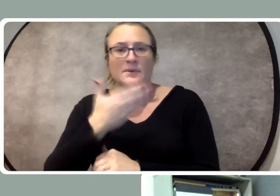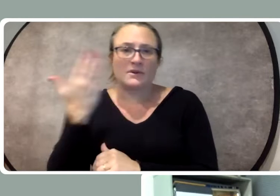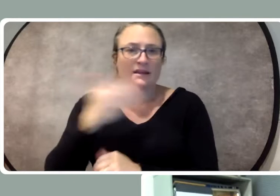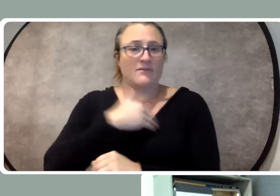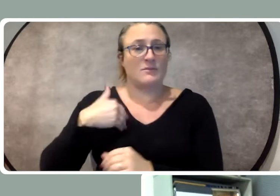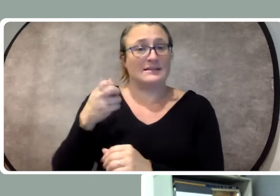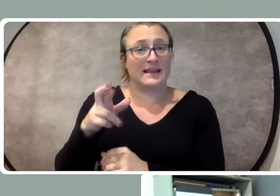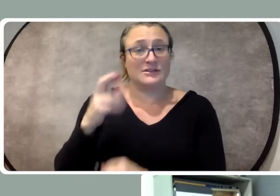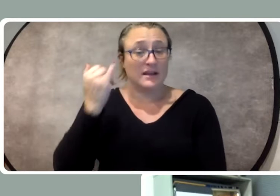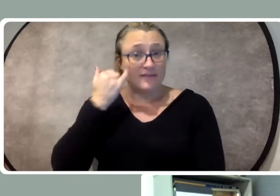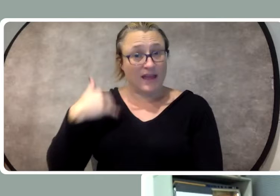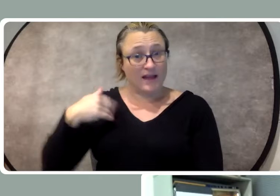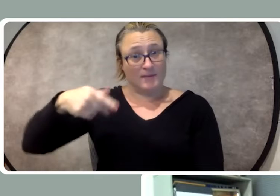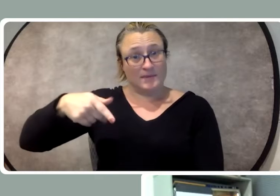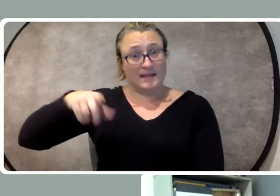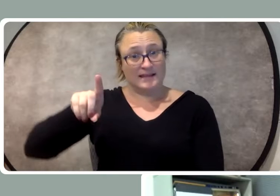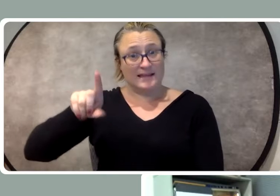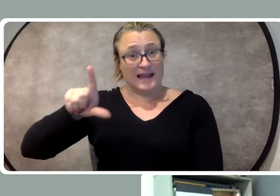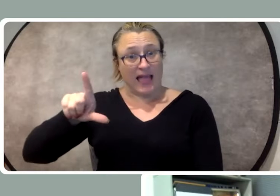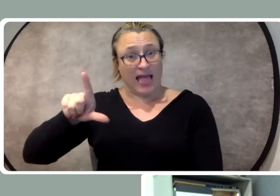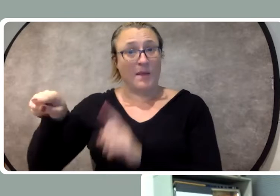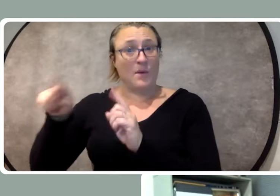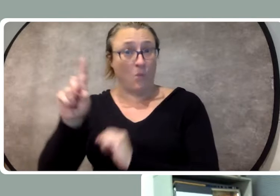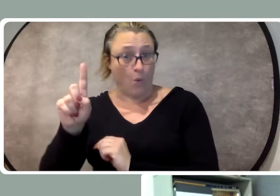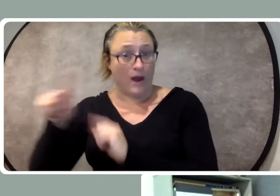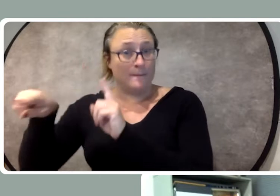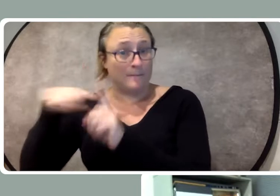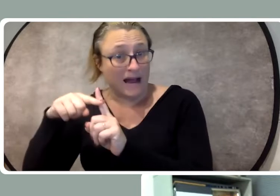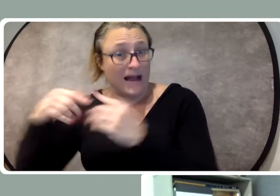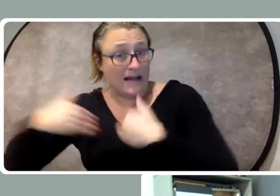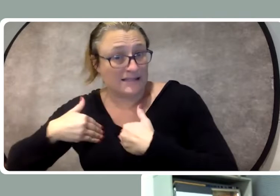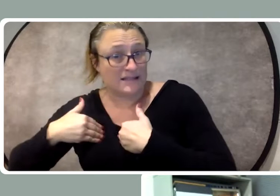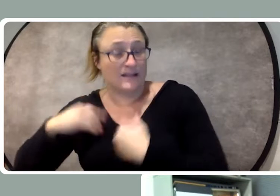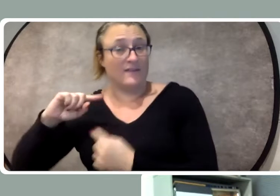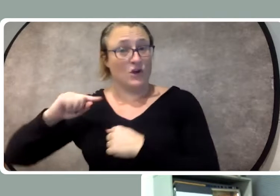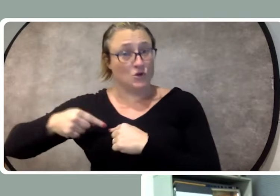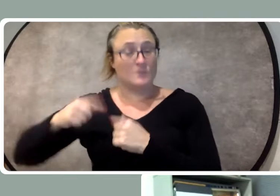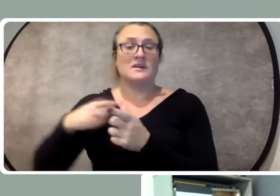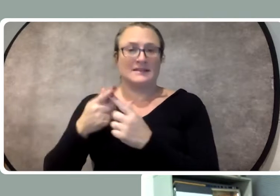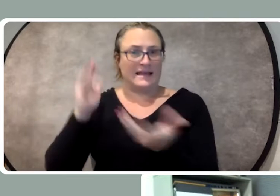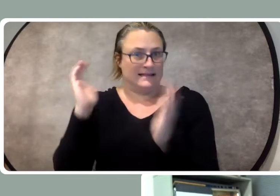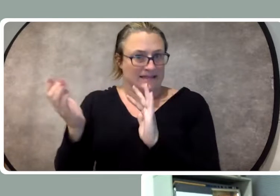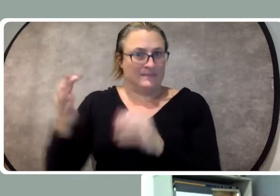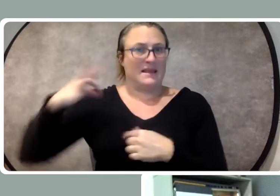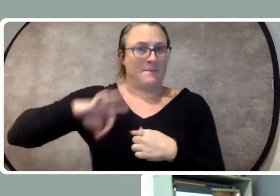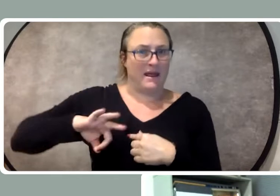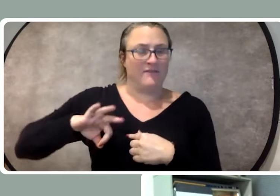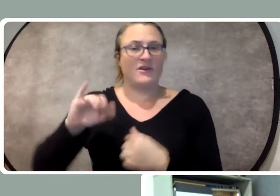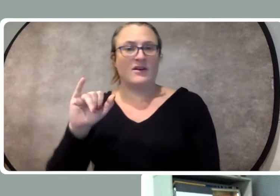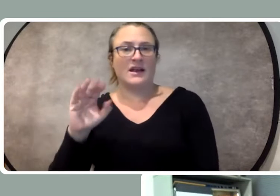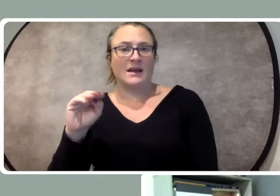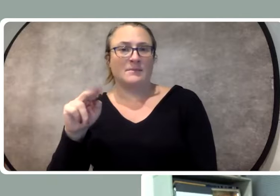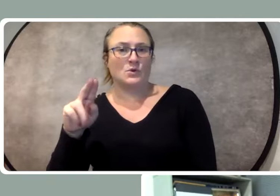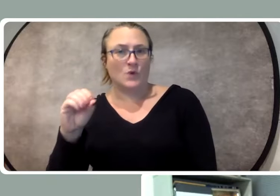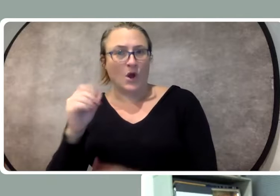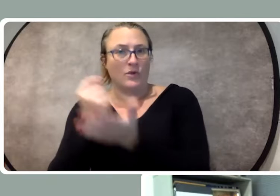positive tumors seem to be the ones that benefit from immune therapy with chemo. So the approval right now